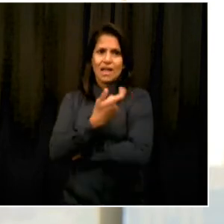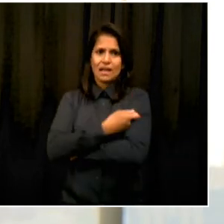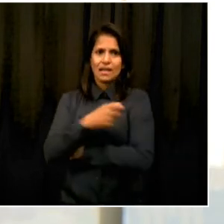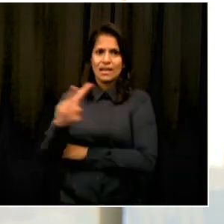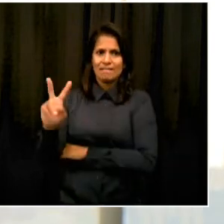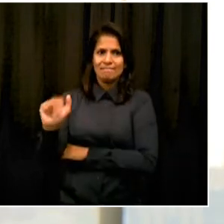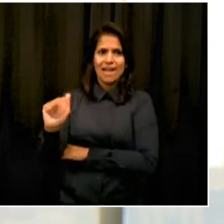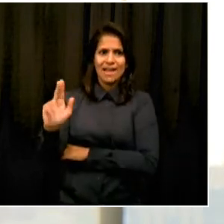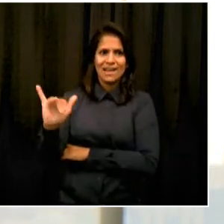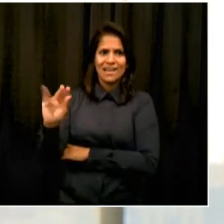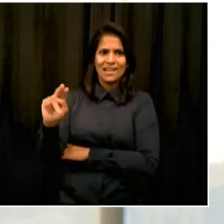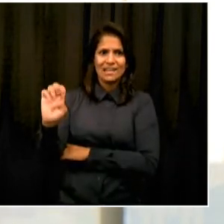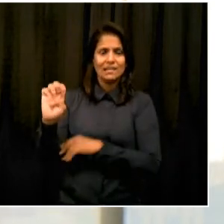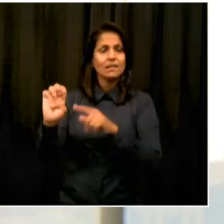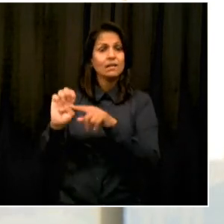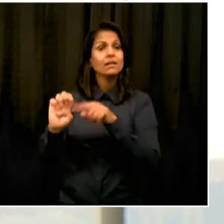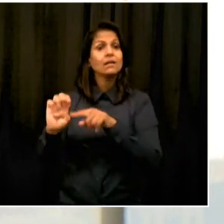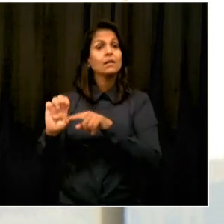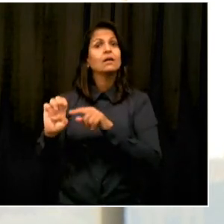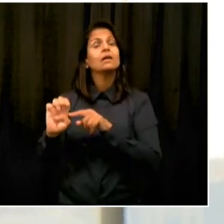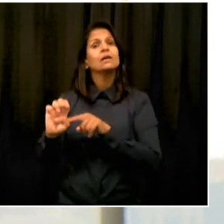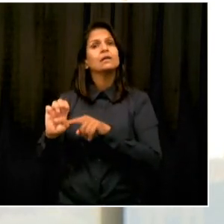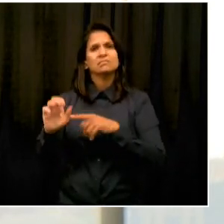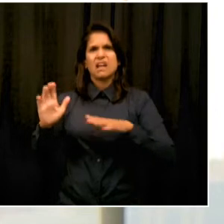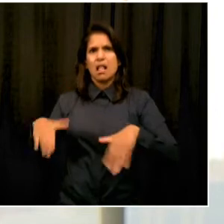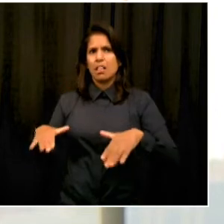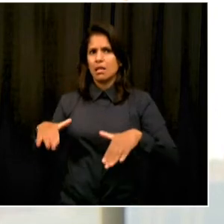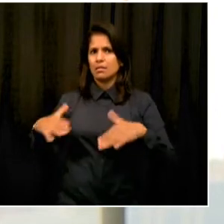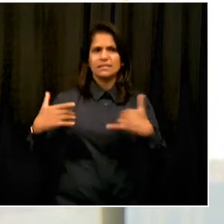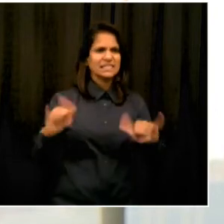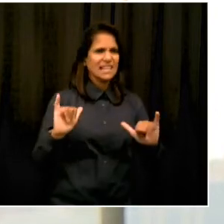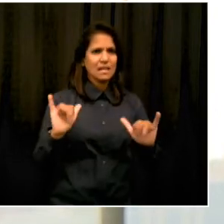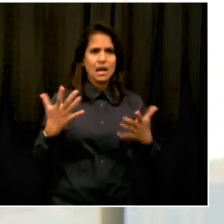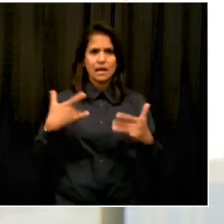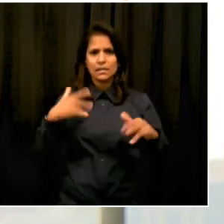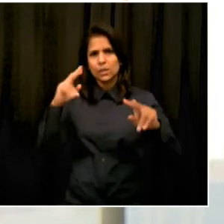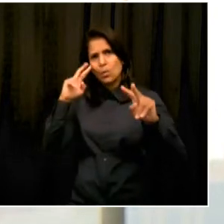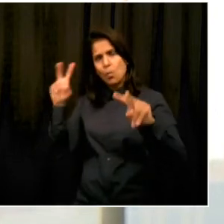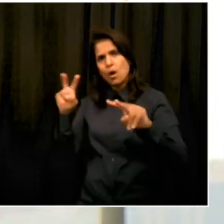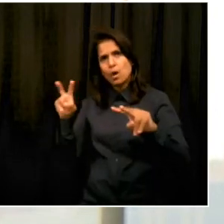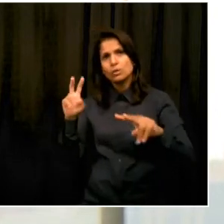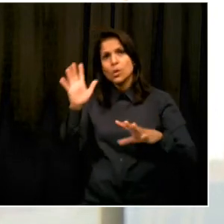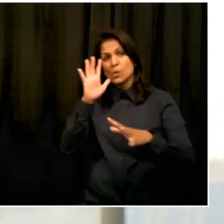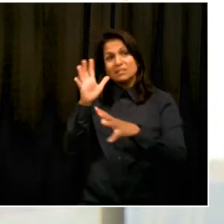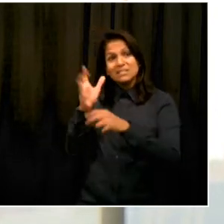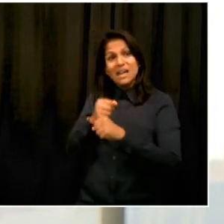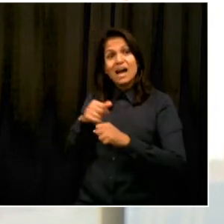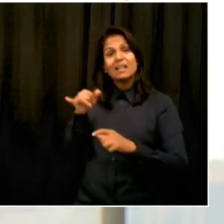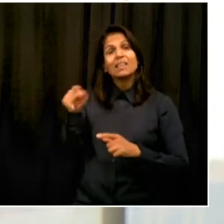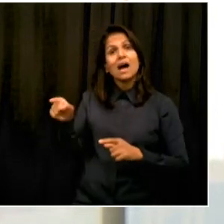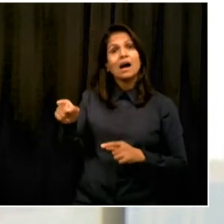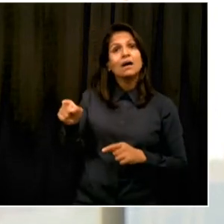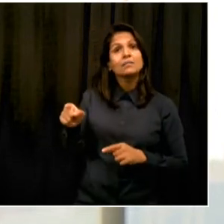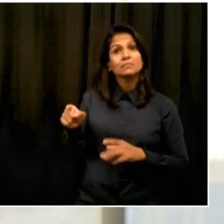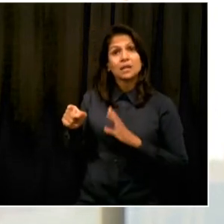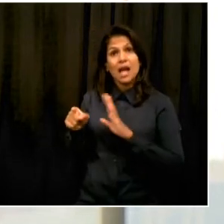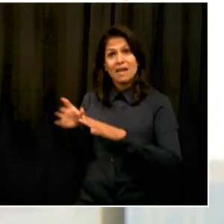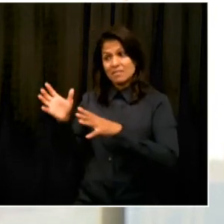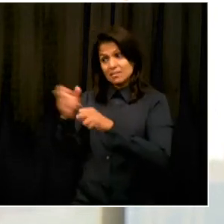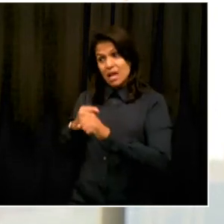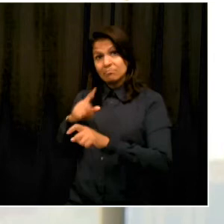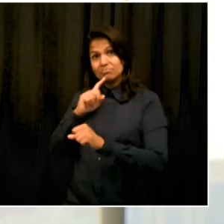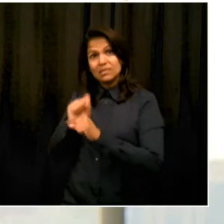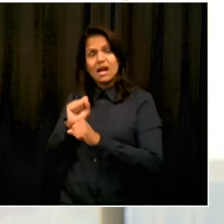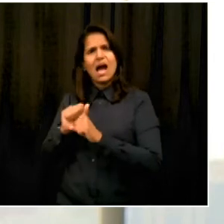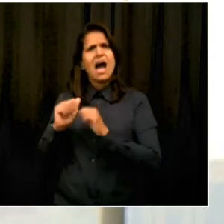it, getting it to the people quickly and effectively, is the second and necessary step